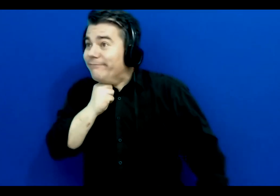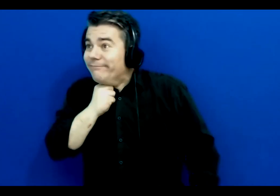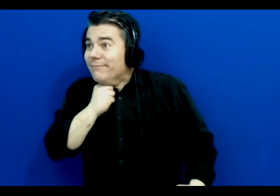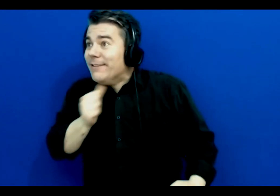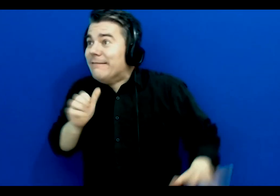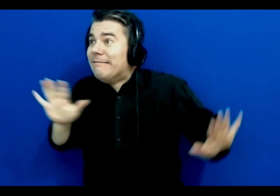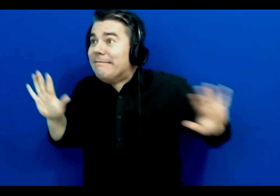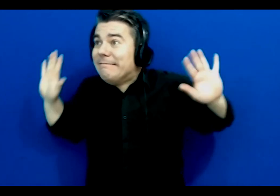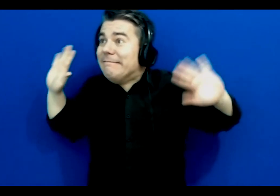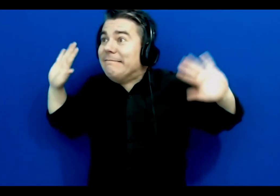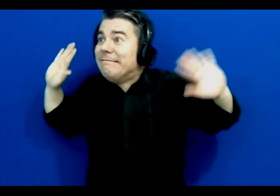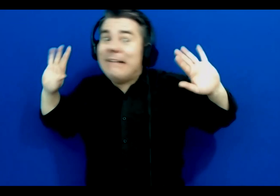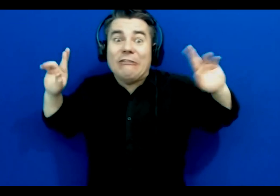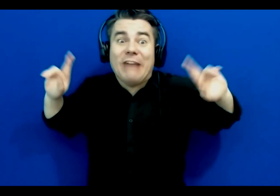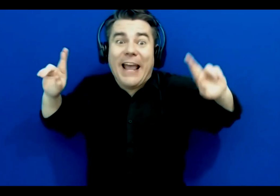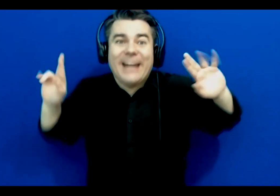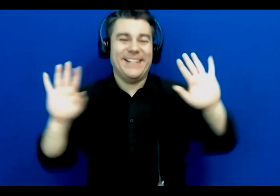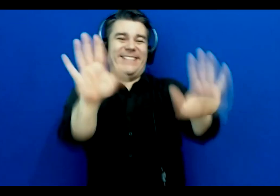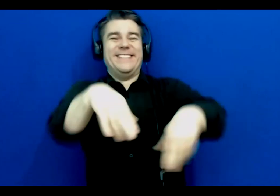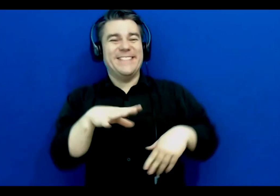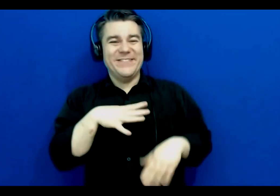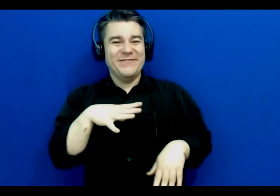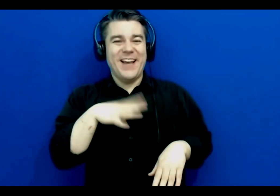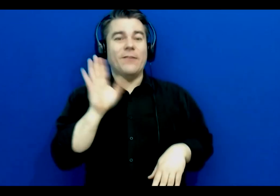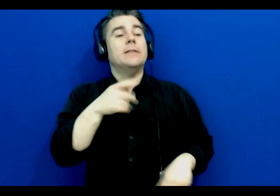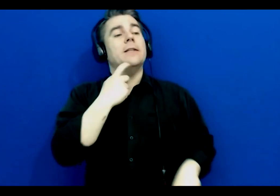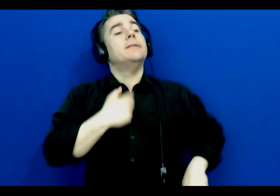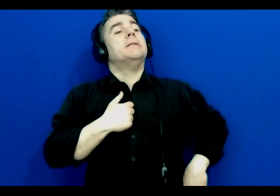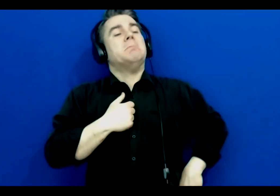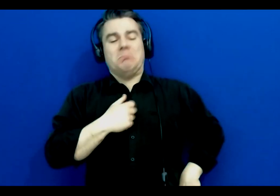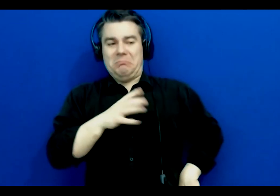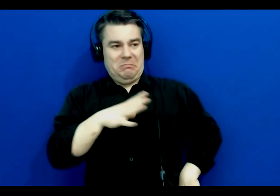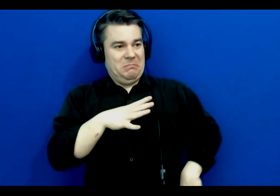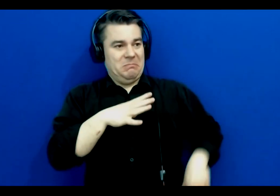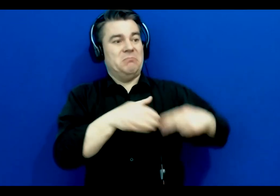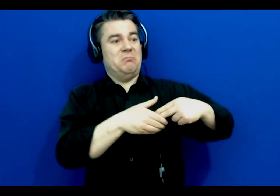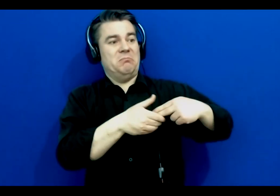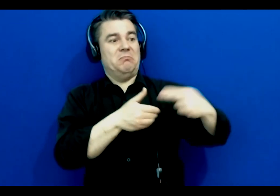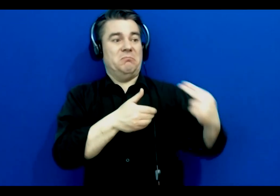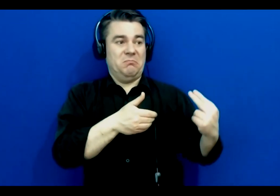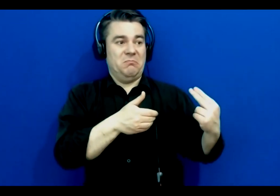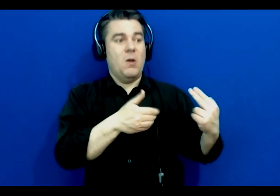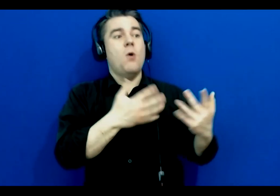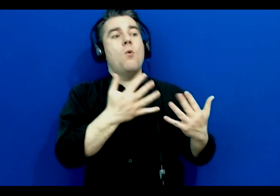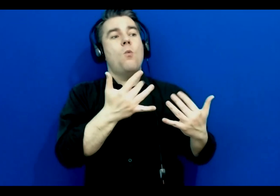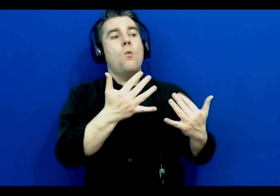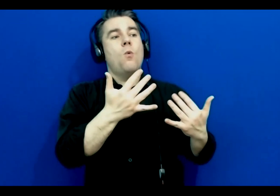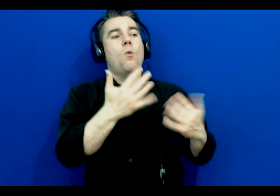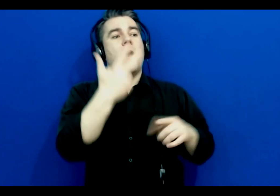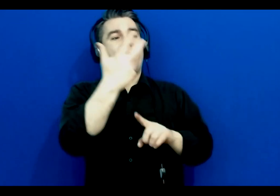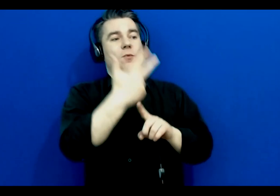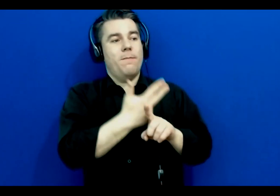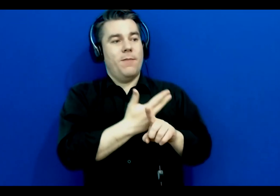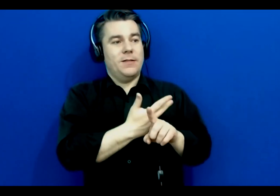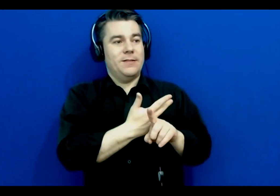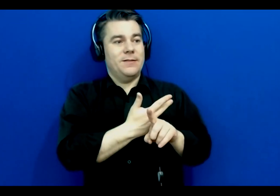this, it's okay. We will just say, you know what? Jump in next quarter. We're going to ask you to leave the group. Just jump in